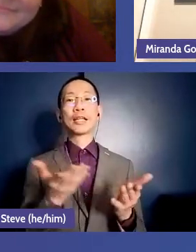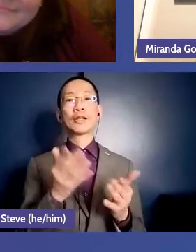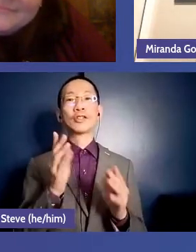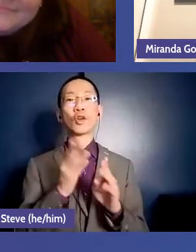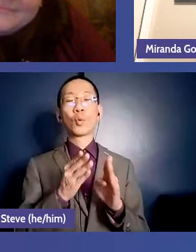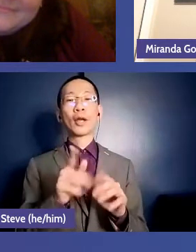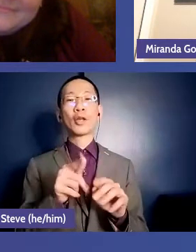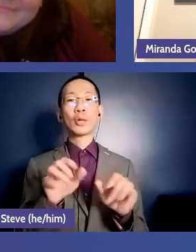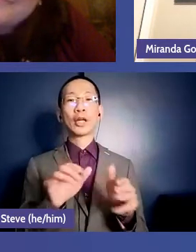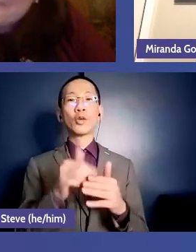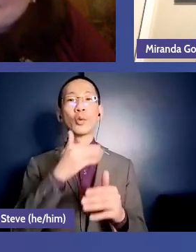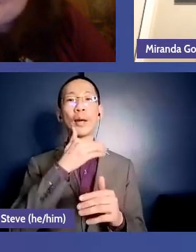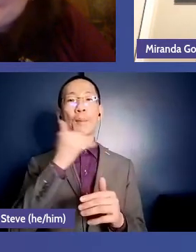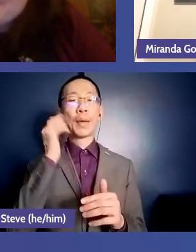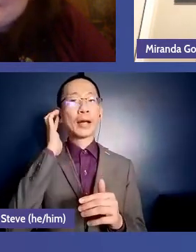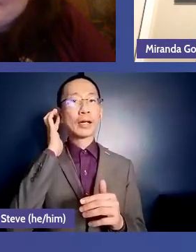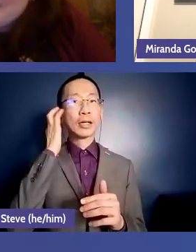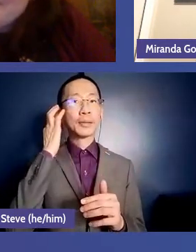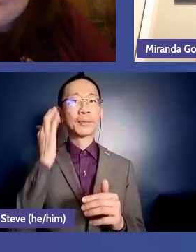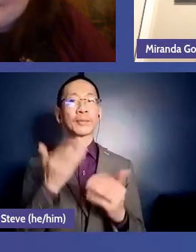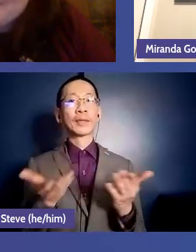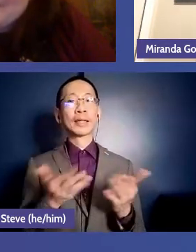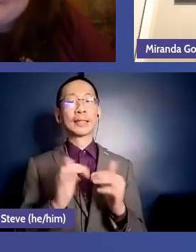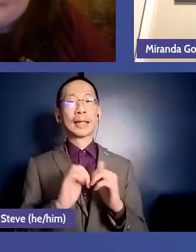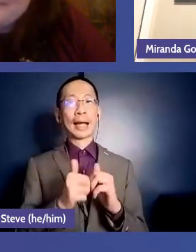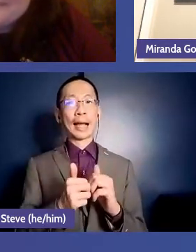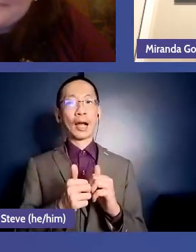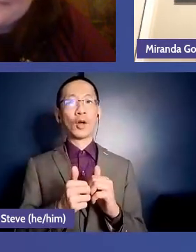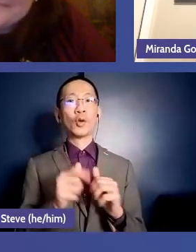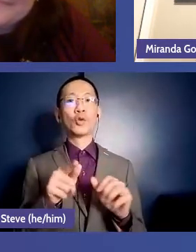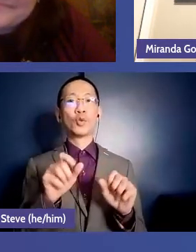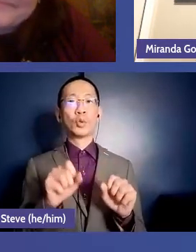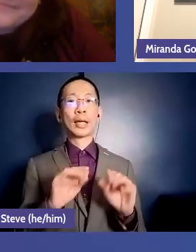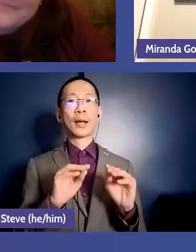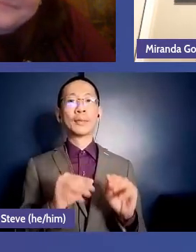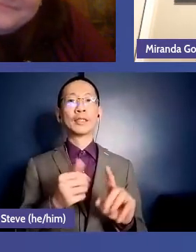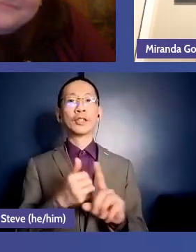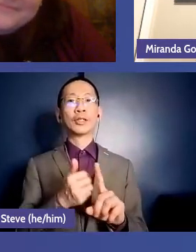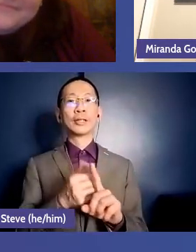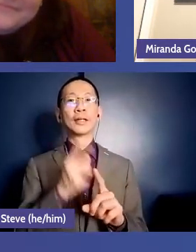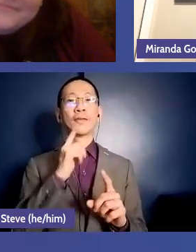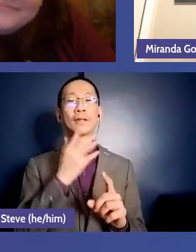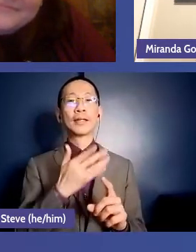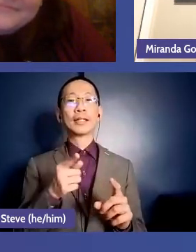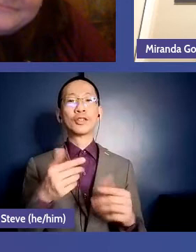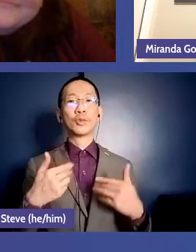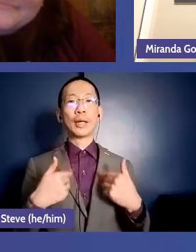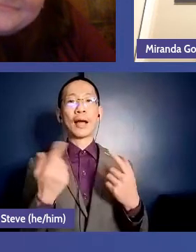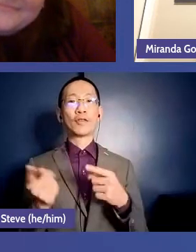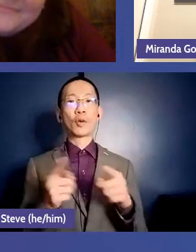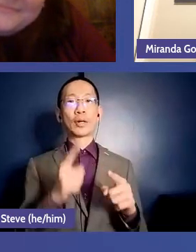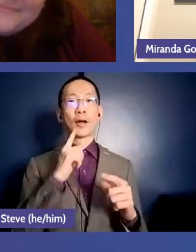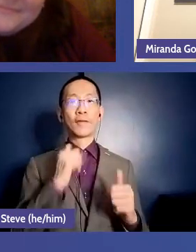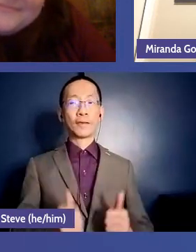you can do it better. It's like, hey, here's how you can position yourselves for the things that you have going on for life.